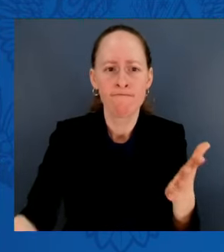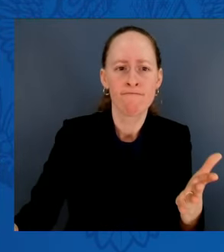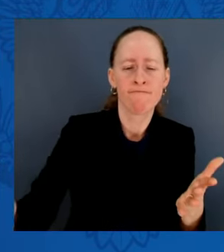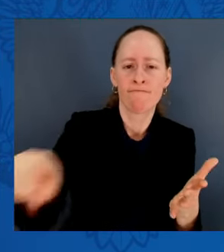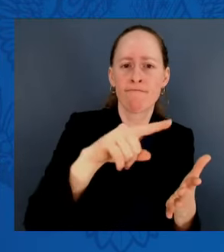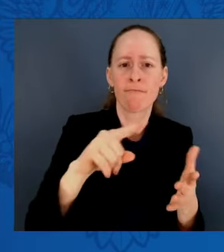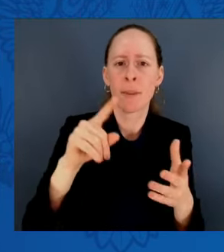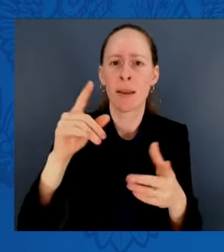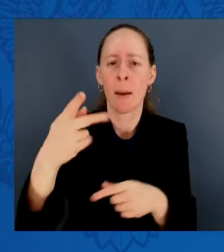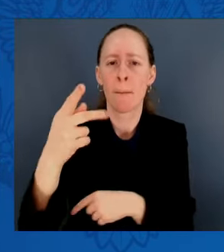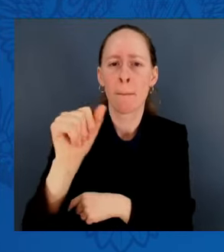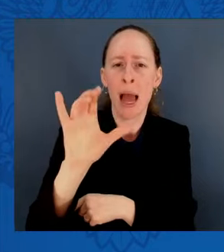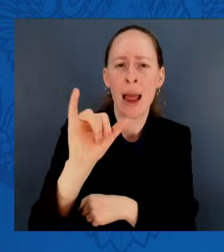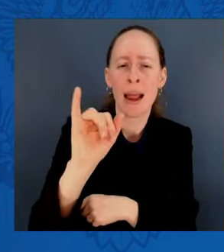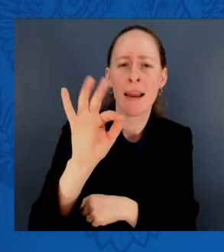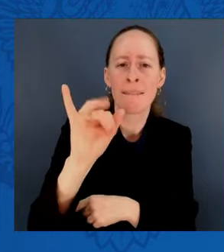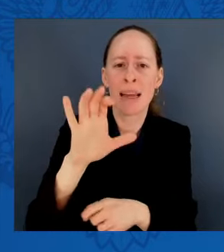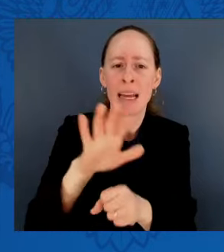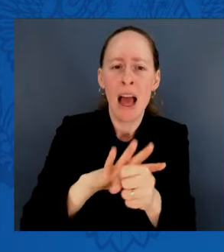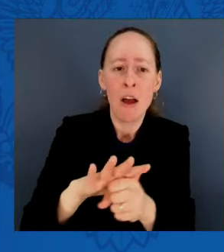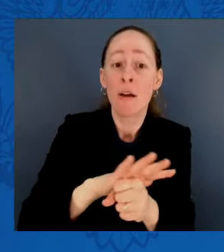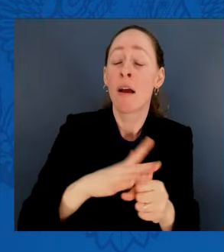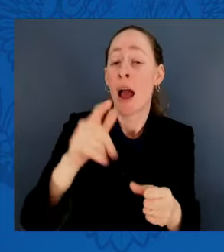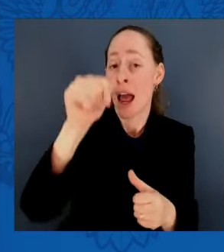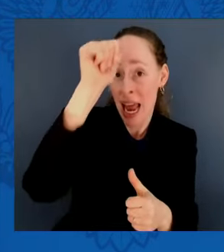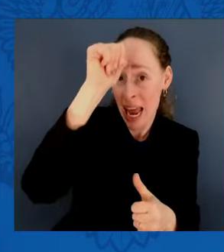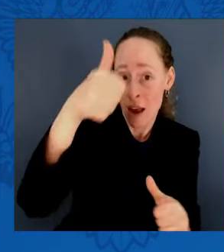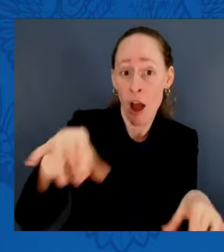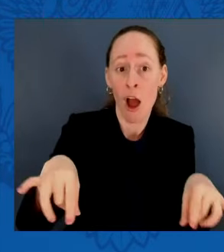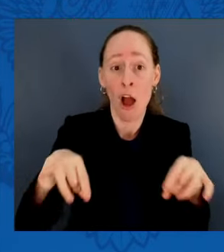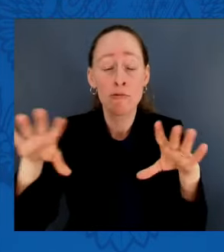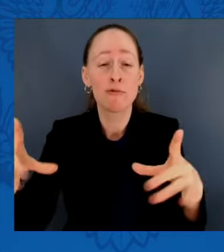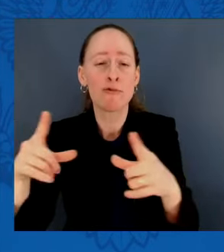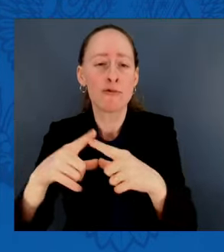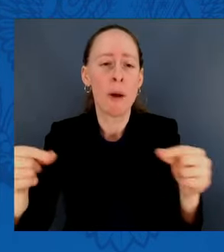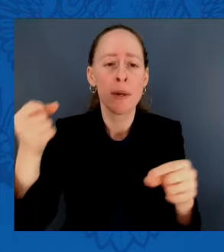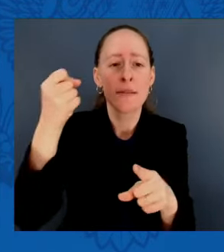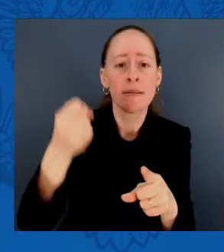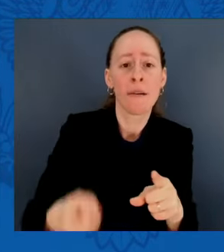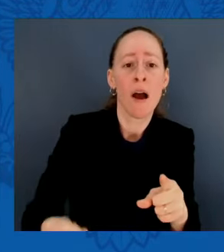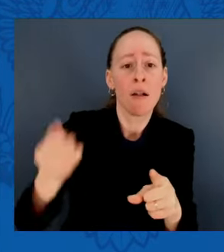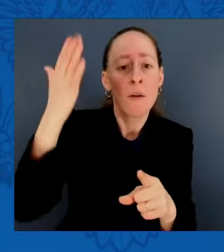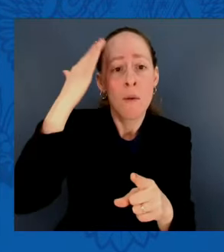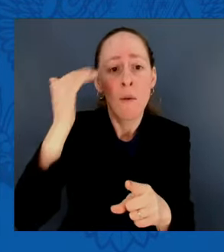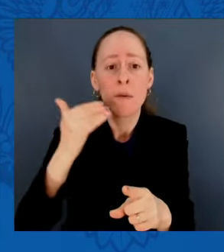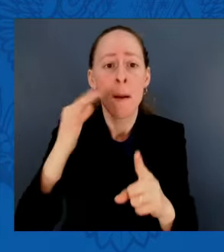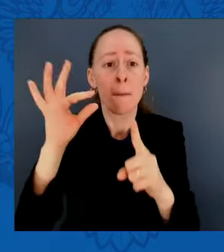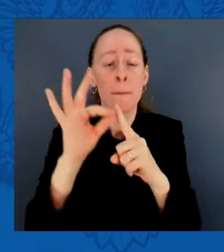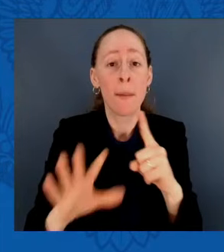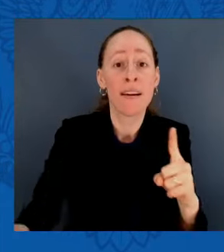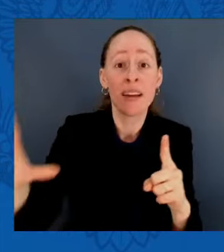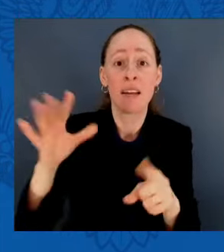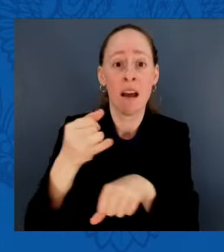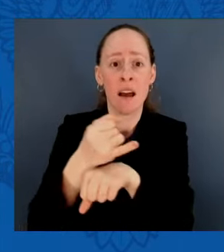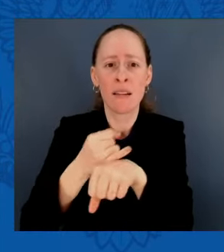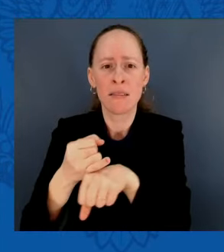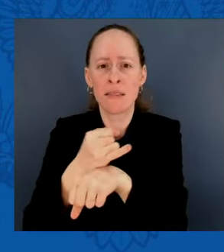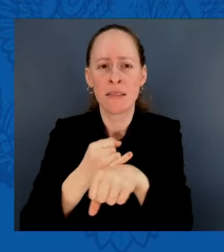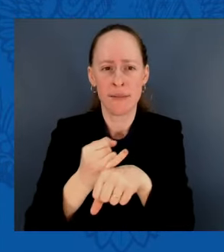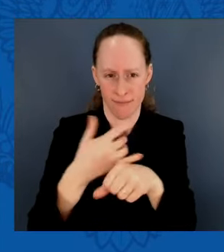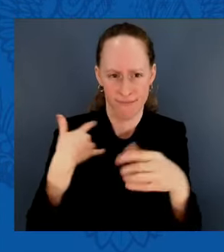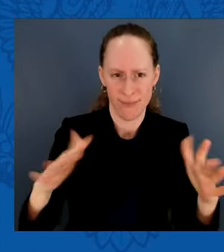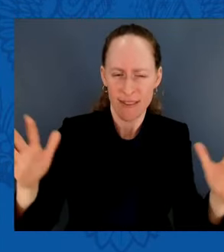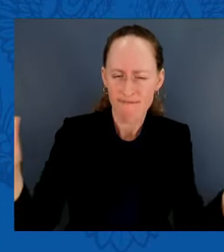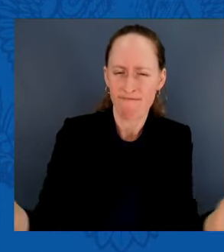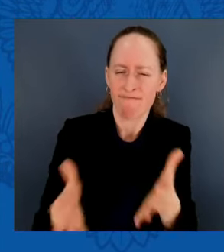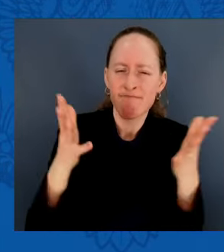Korea, Pacific Islands. I've made sure that the most advanced American technologies can't be used